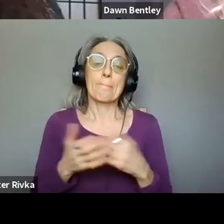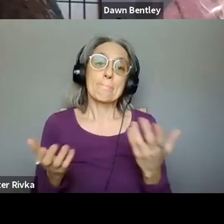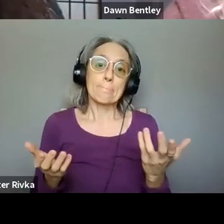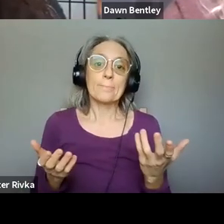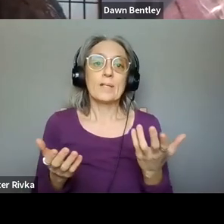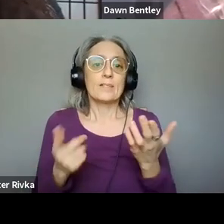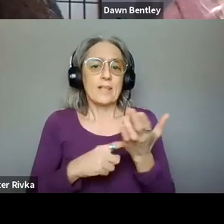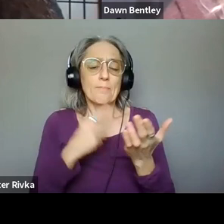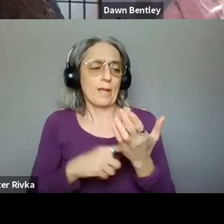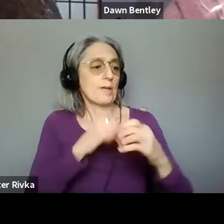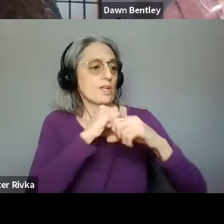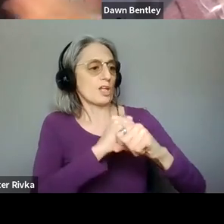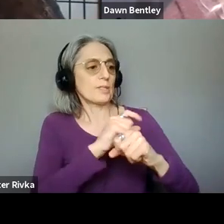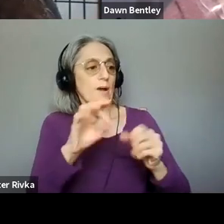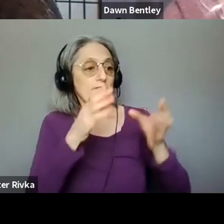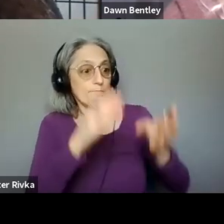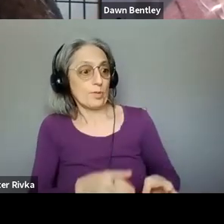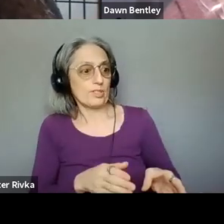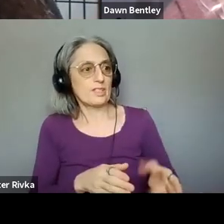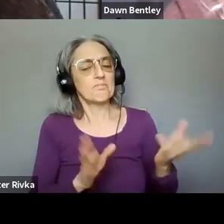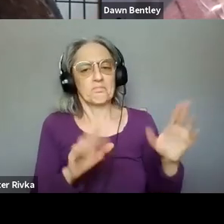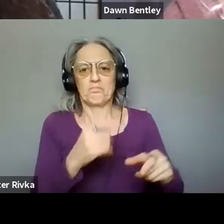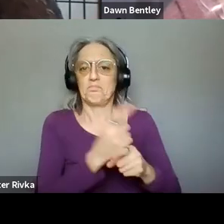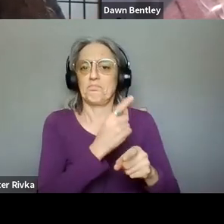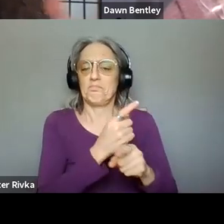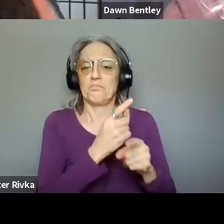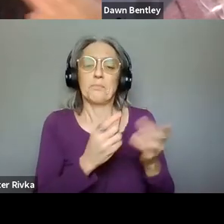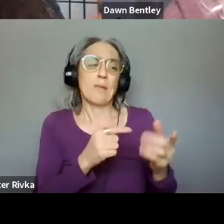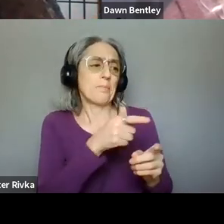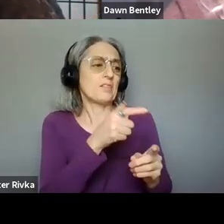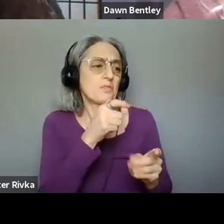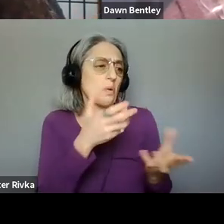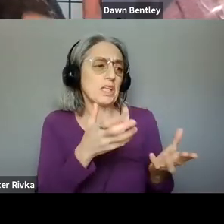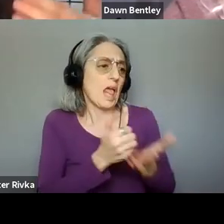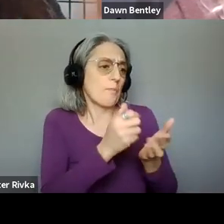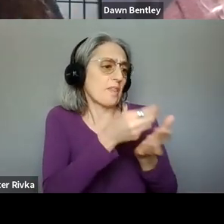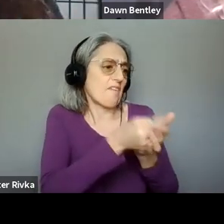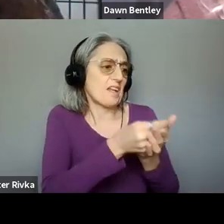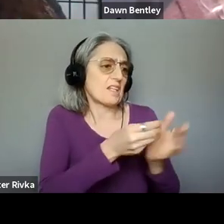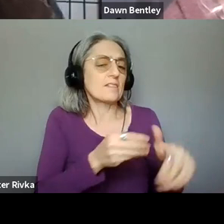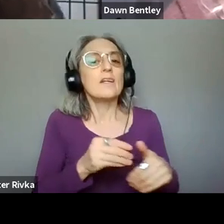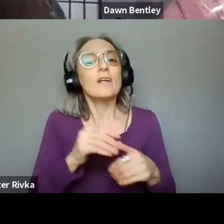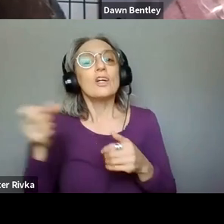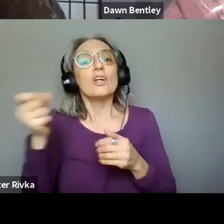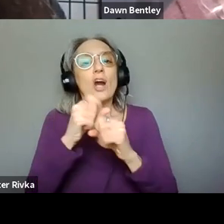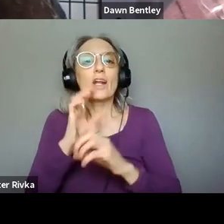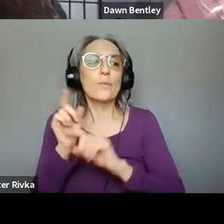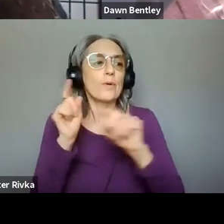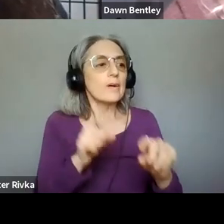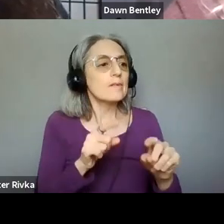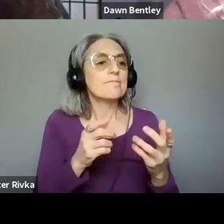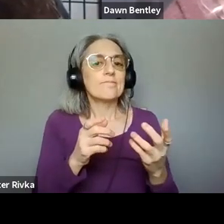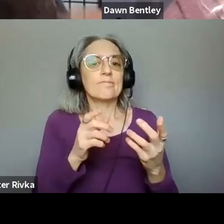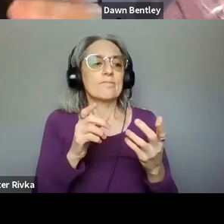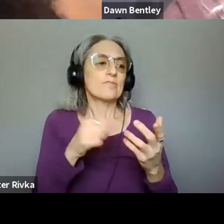of the person, especially if the ward doesn't have a lot of financial means. Courts will often just have the guardian come back and make requests that they need to do